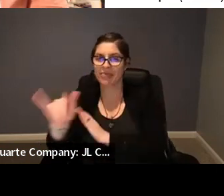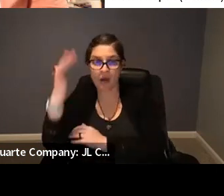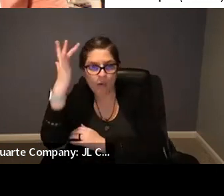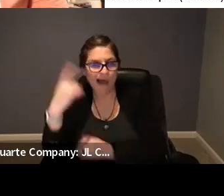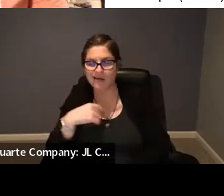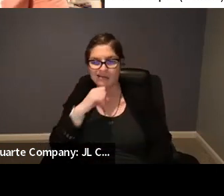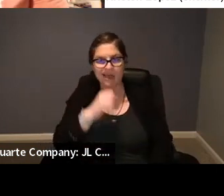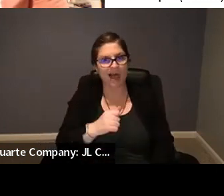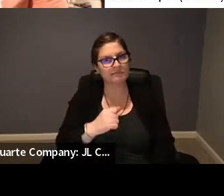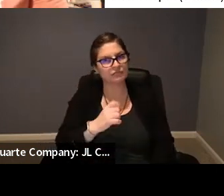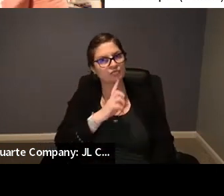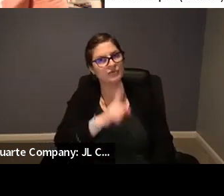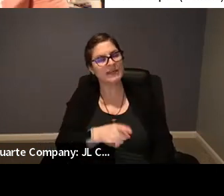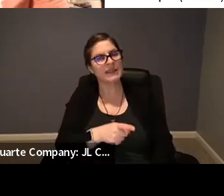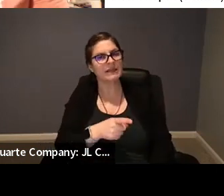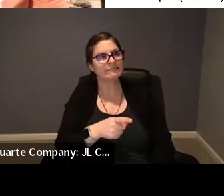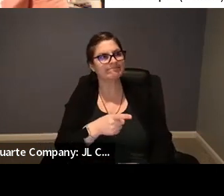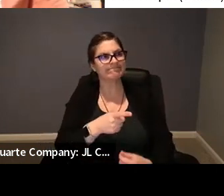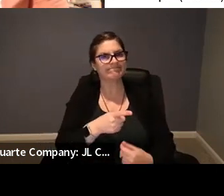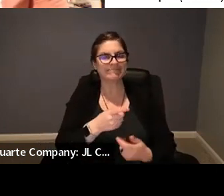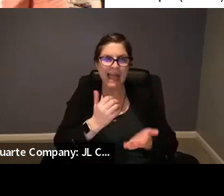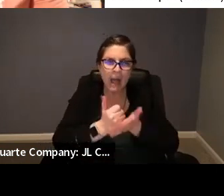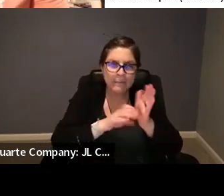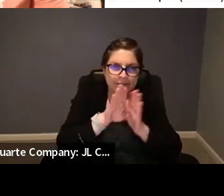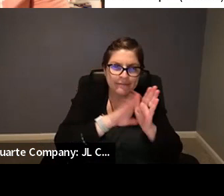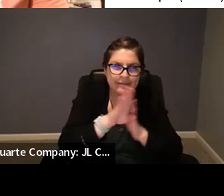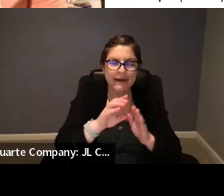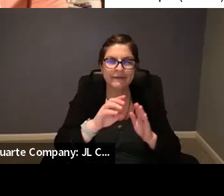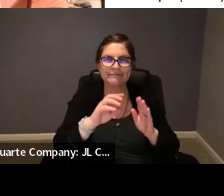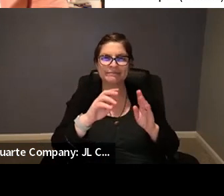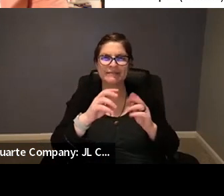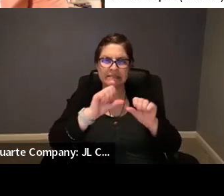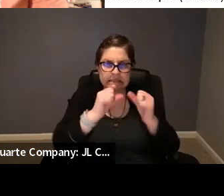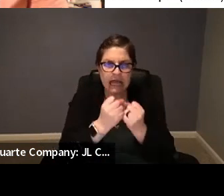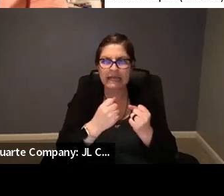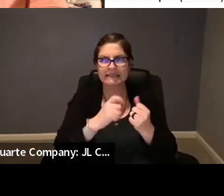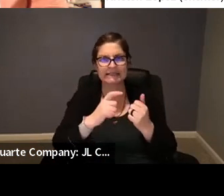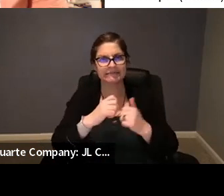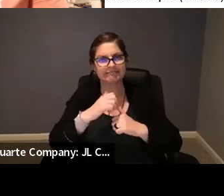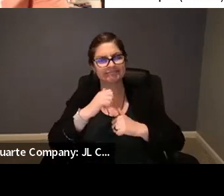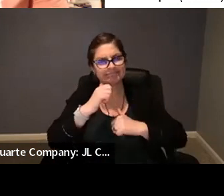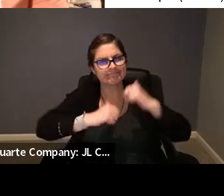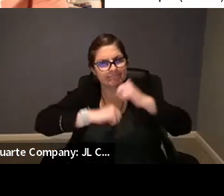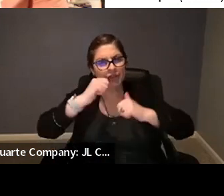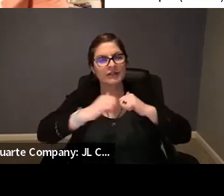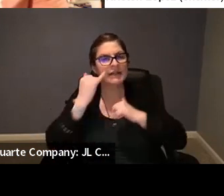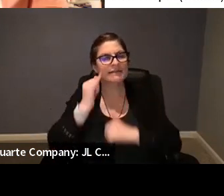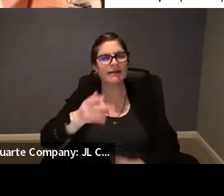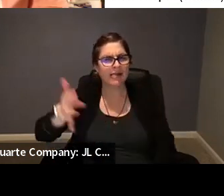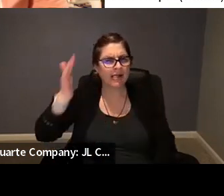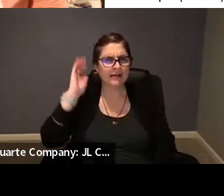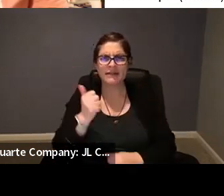time to develop societies and infrastructure that are supportive of disabled folks. If we would have done that years ago, decades